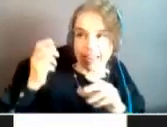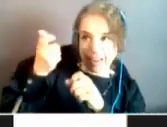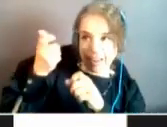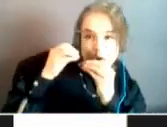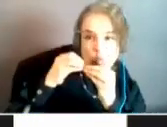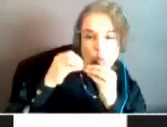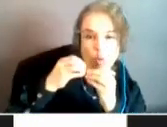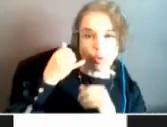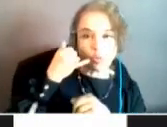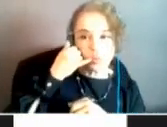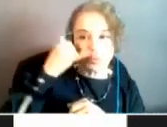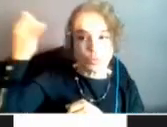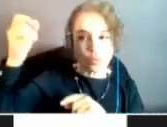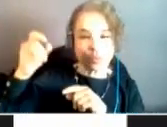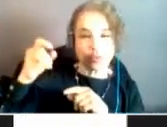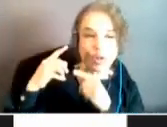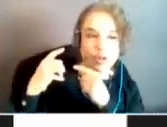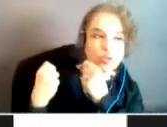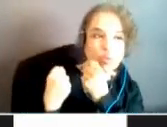calls. They also supported